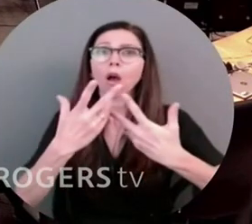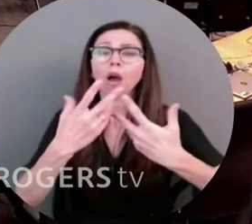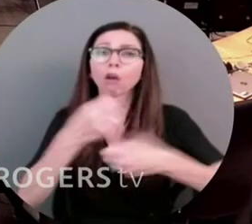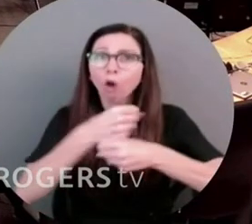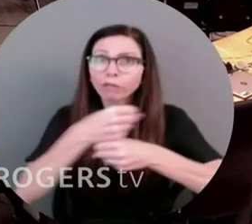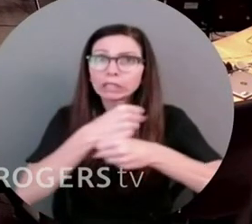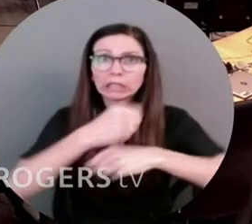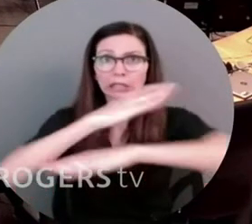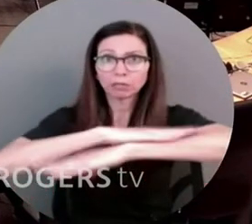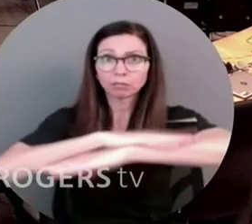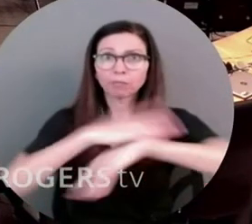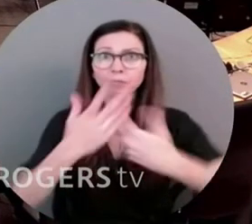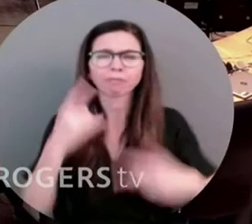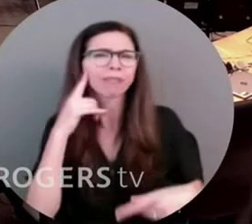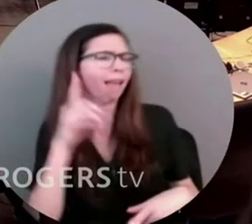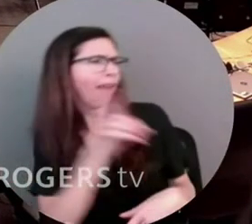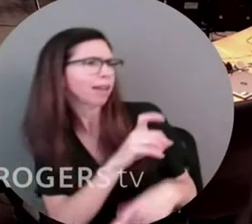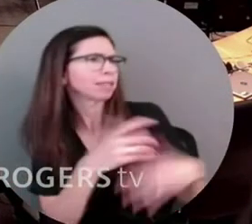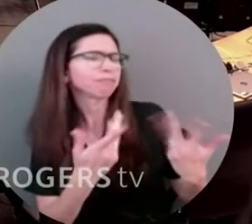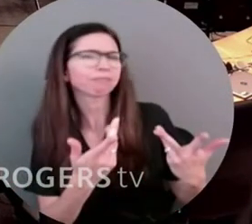at Lansdowne?